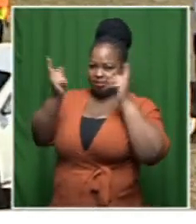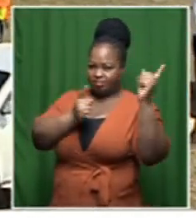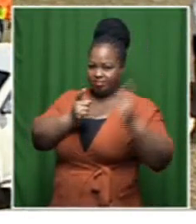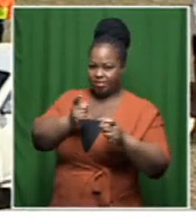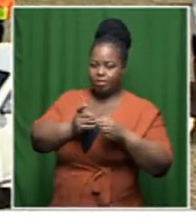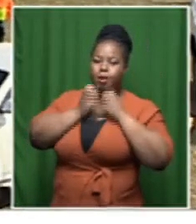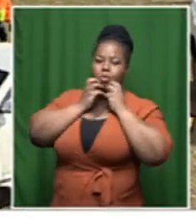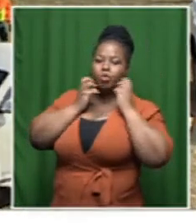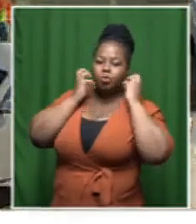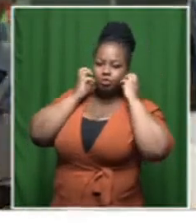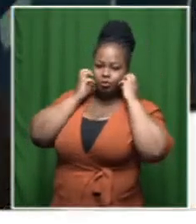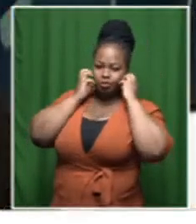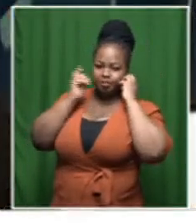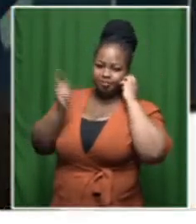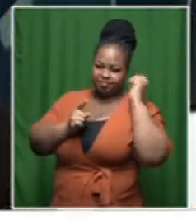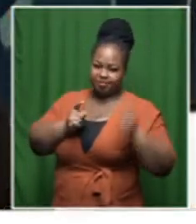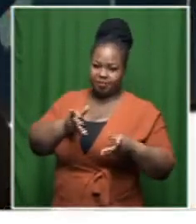from Maputo.